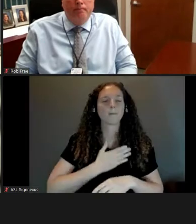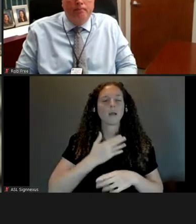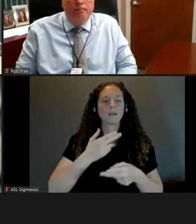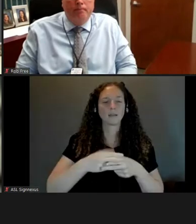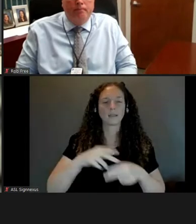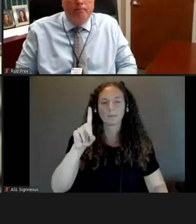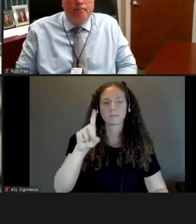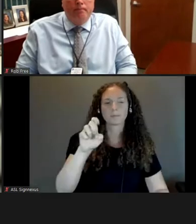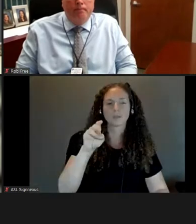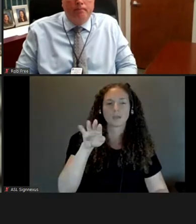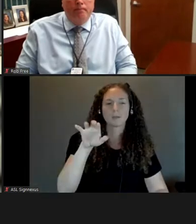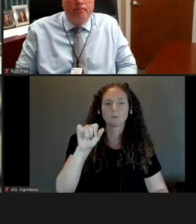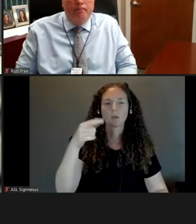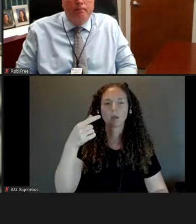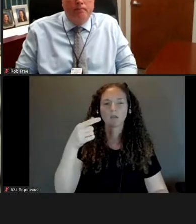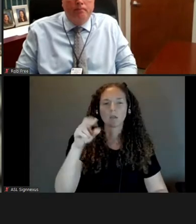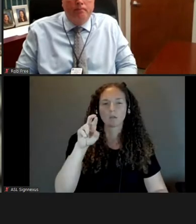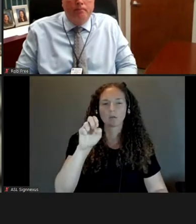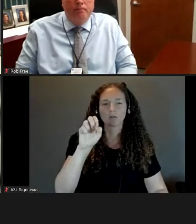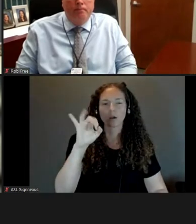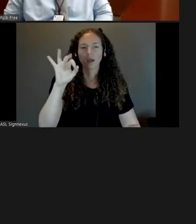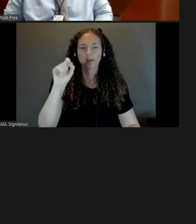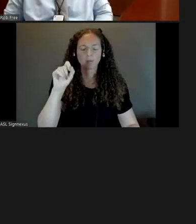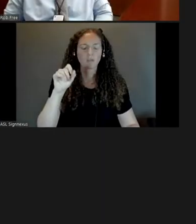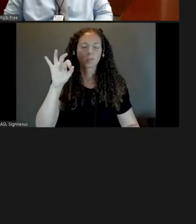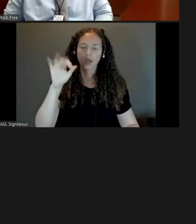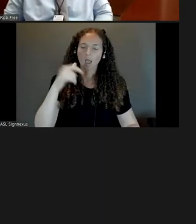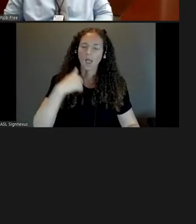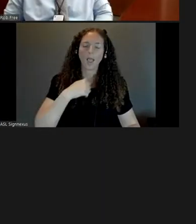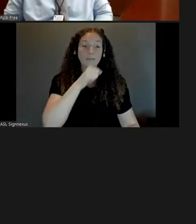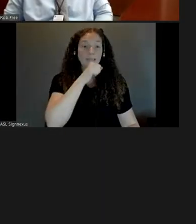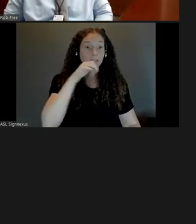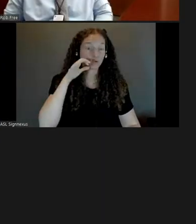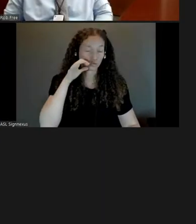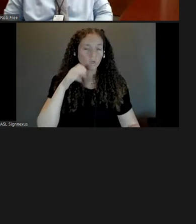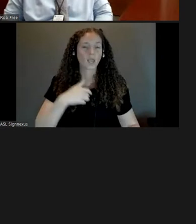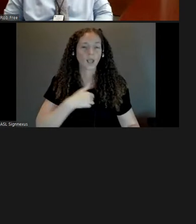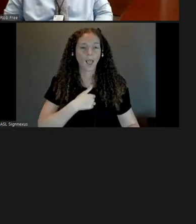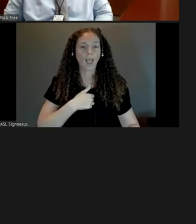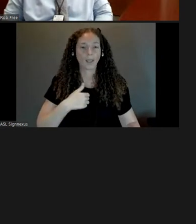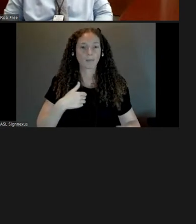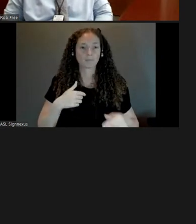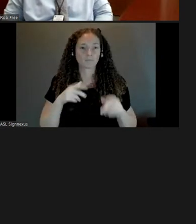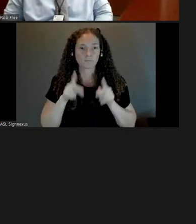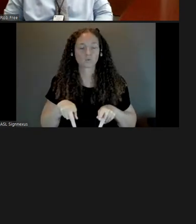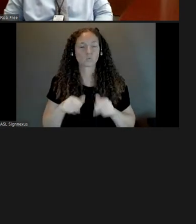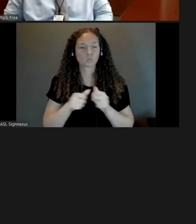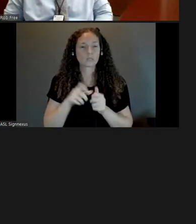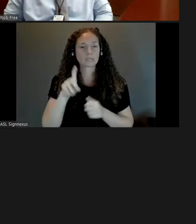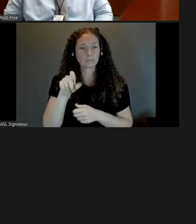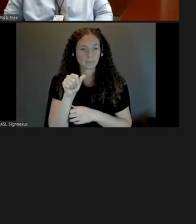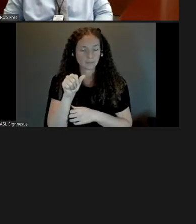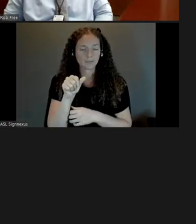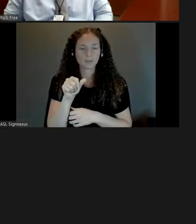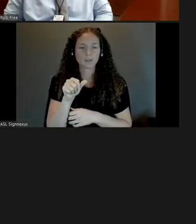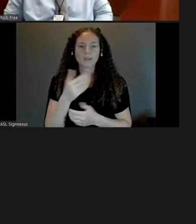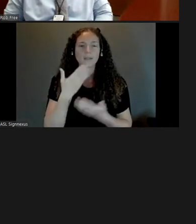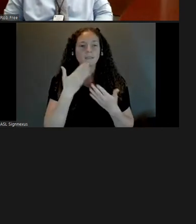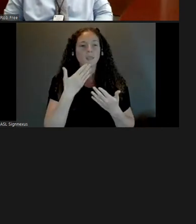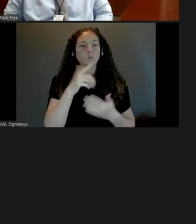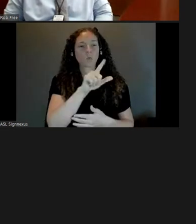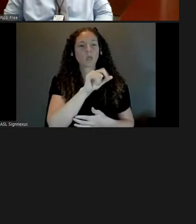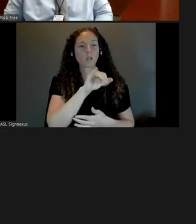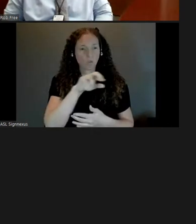Greif. I'm a senior and a person with disabilities. First, I want to thank Long Island Railroad for having Long Island